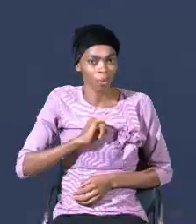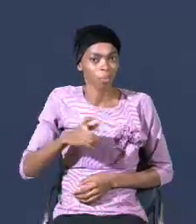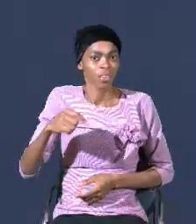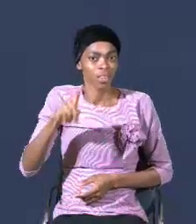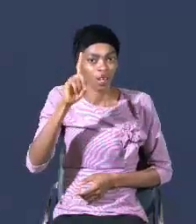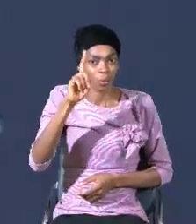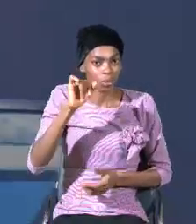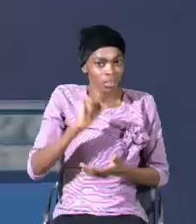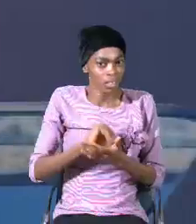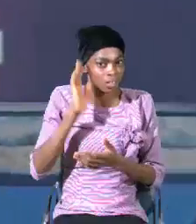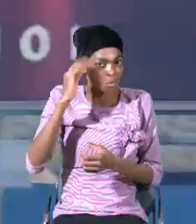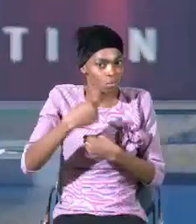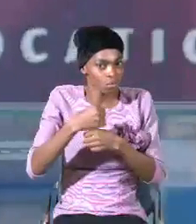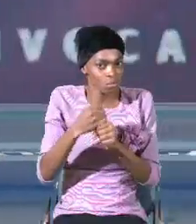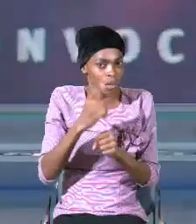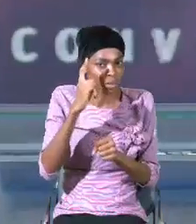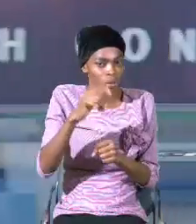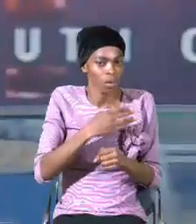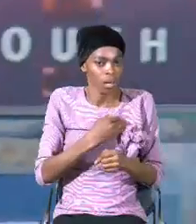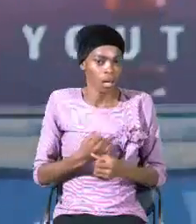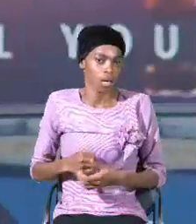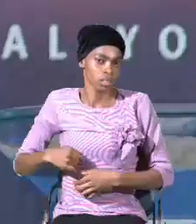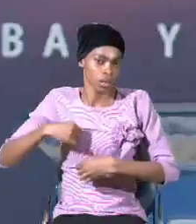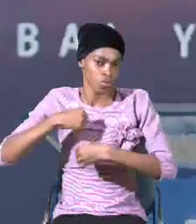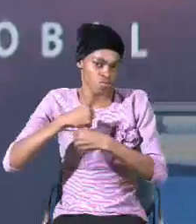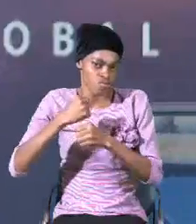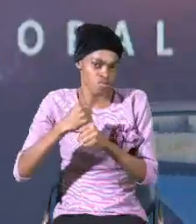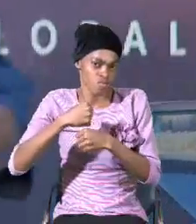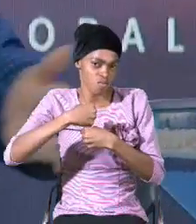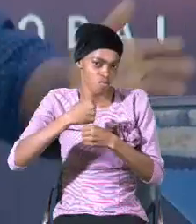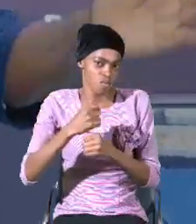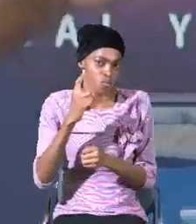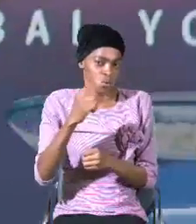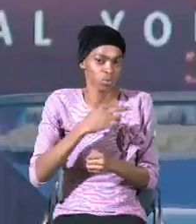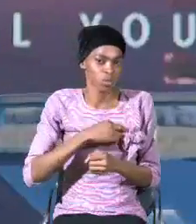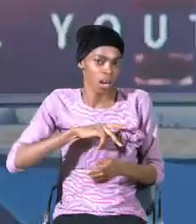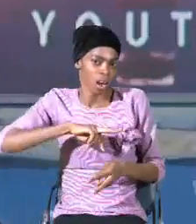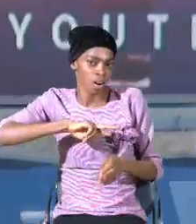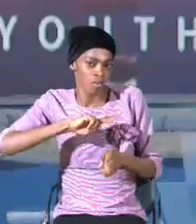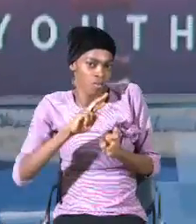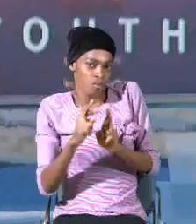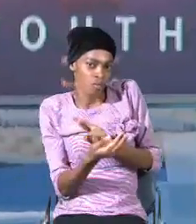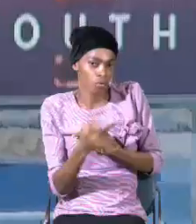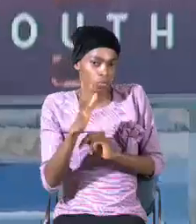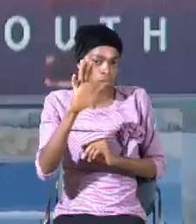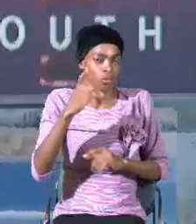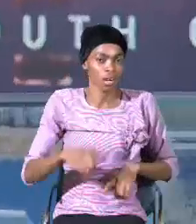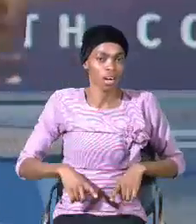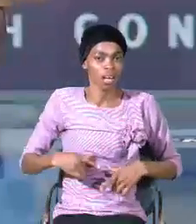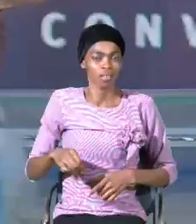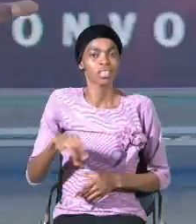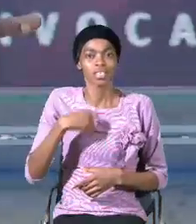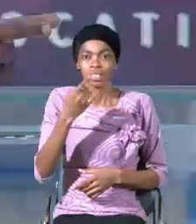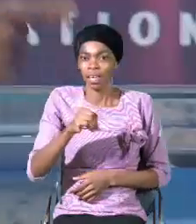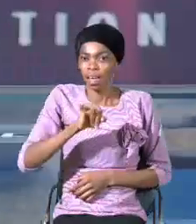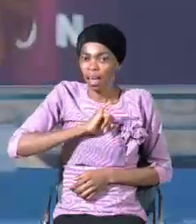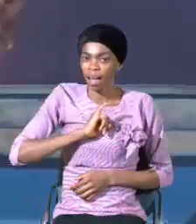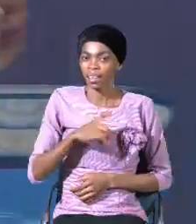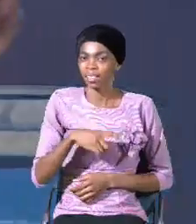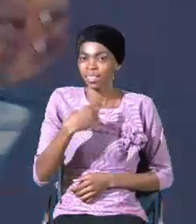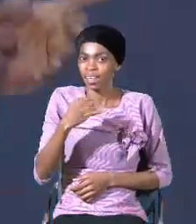remake you, can remodel you, and the one that can reform your life, he said, I, that I,